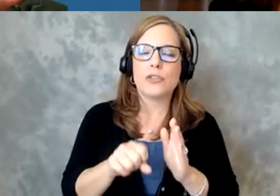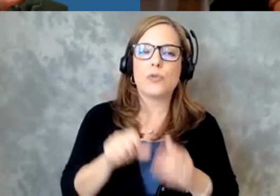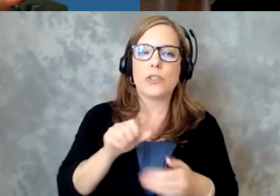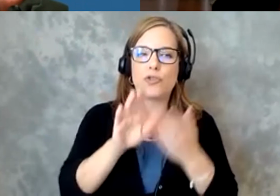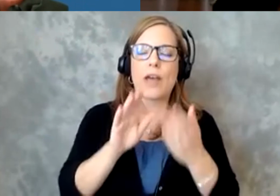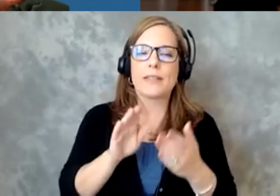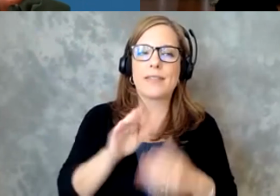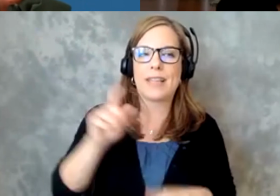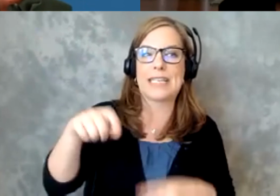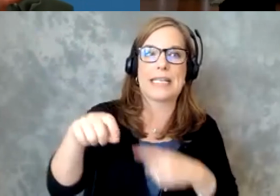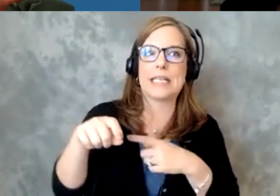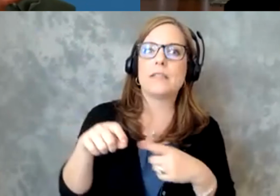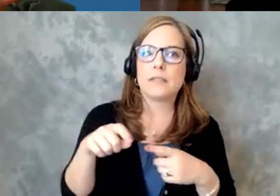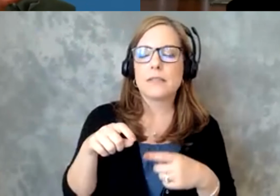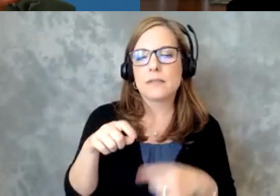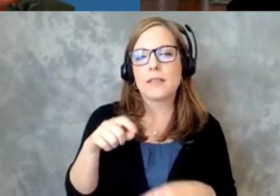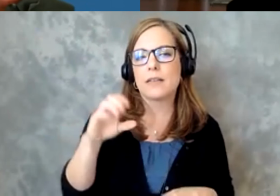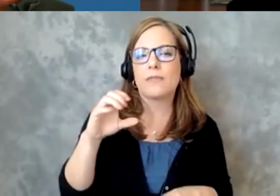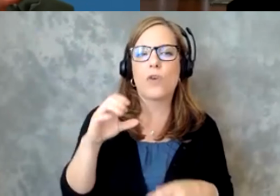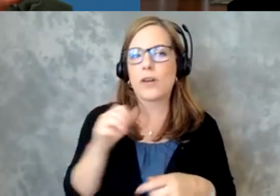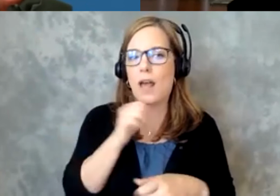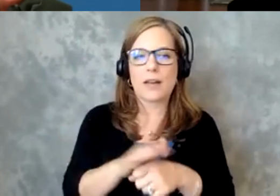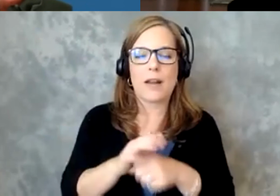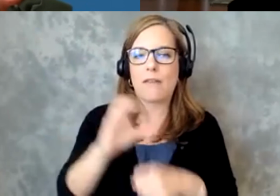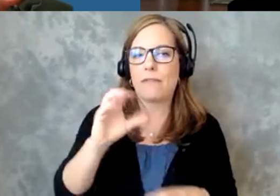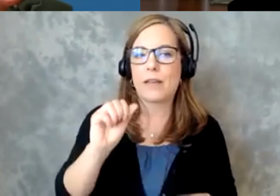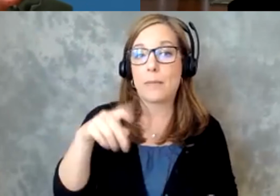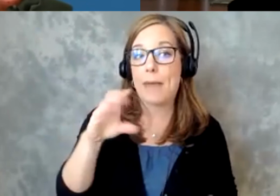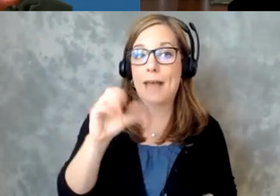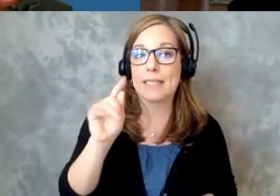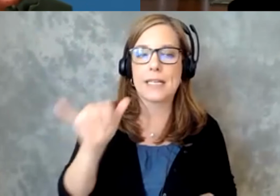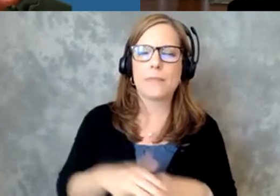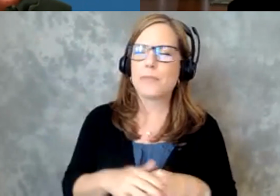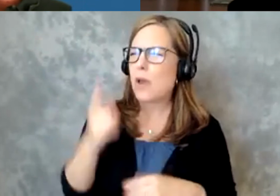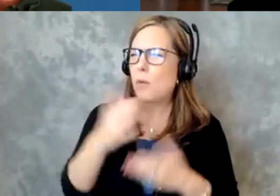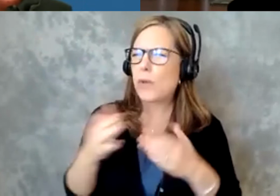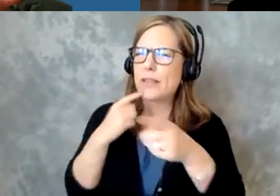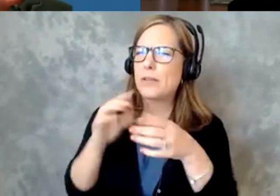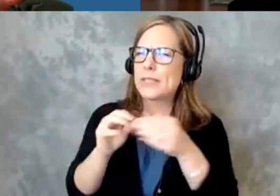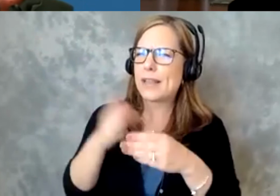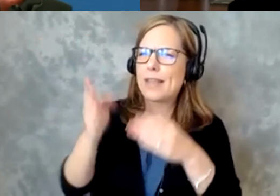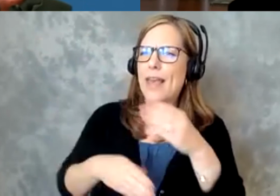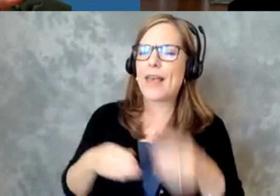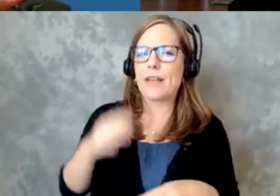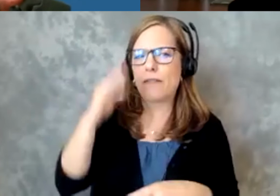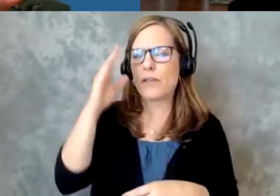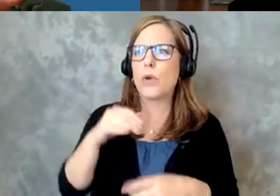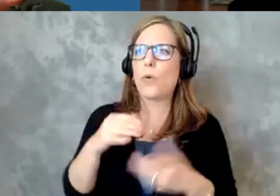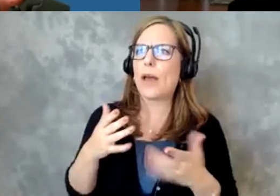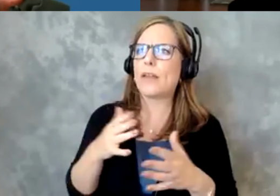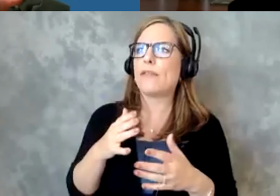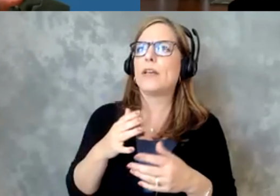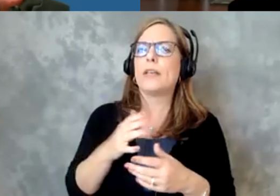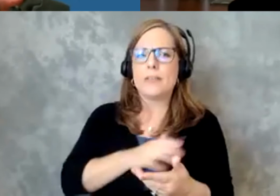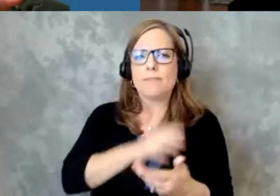That's really great. Thanks. And following that thread, Jack, I want to hit on something you said at the end about, sort of meeting people, where they are, their culture,